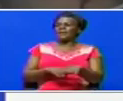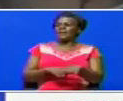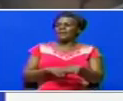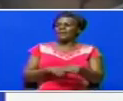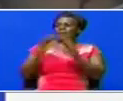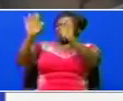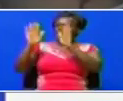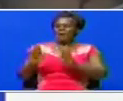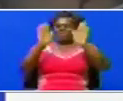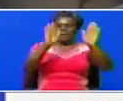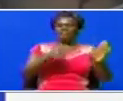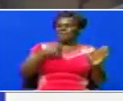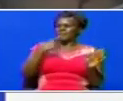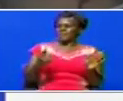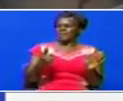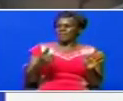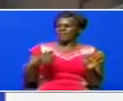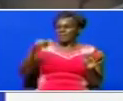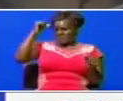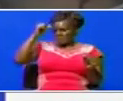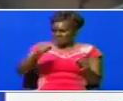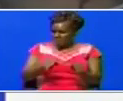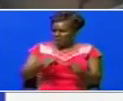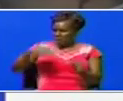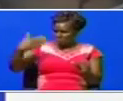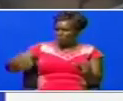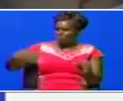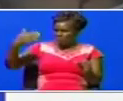campaign rallies, let us always remember